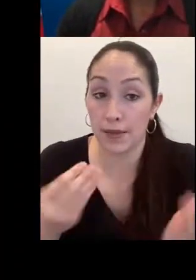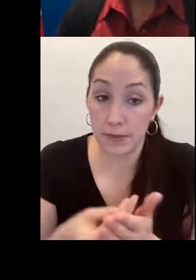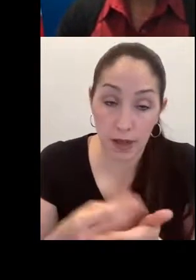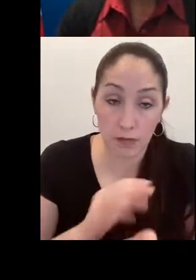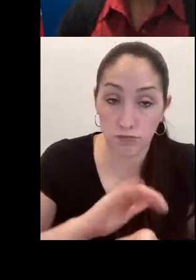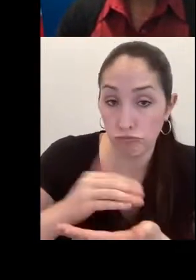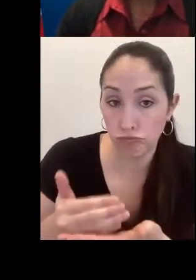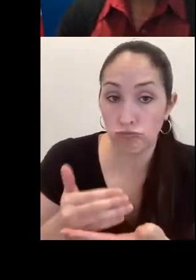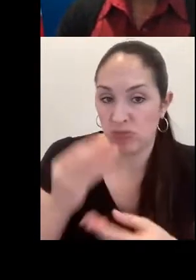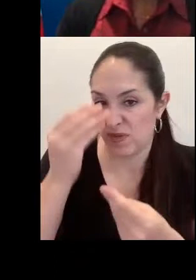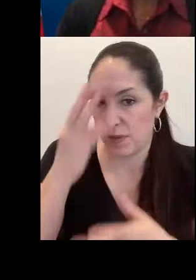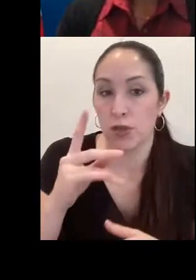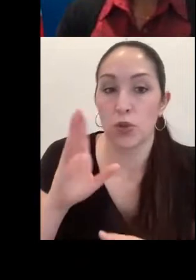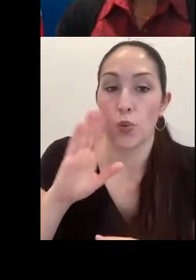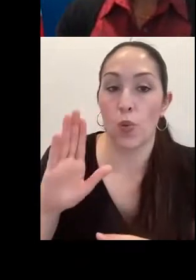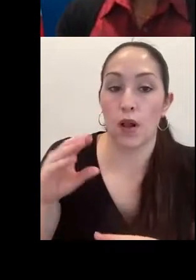system.